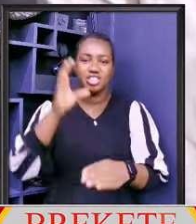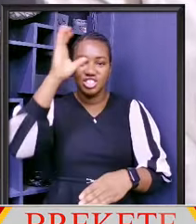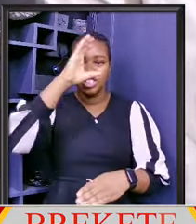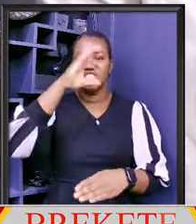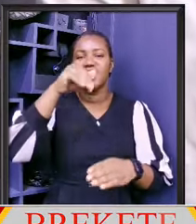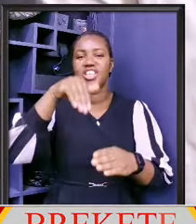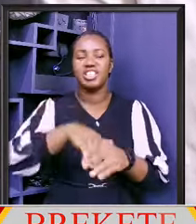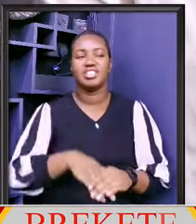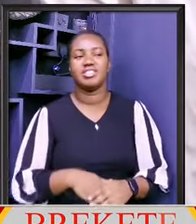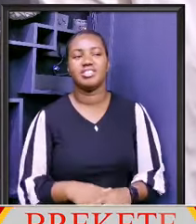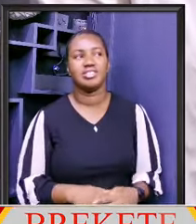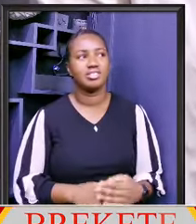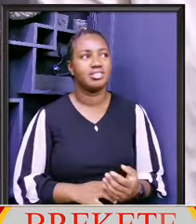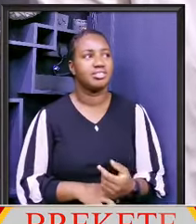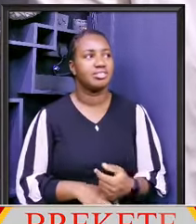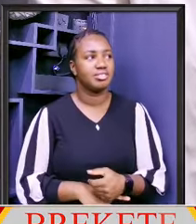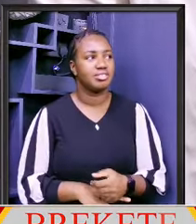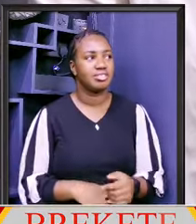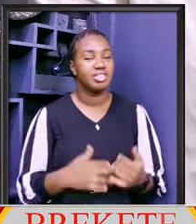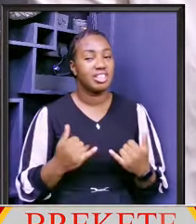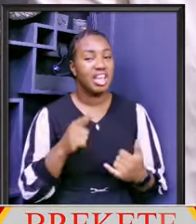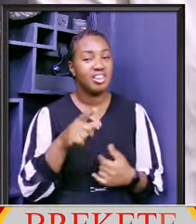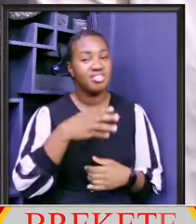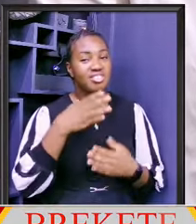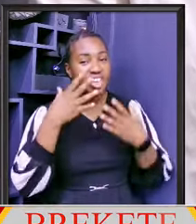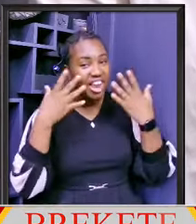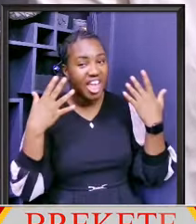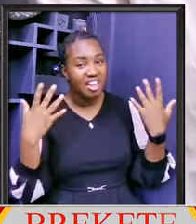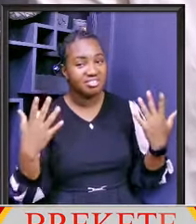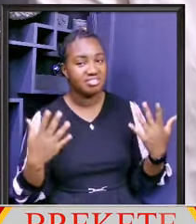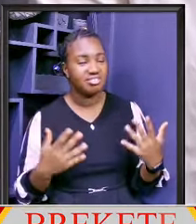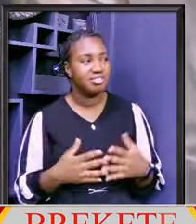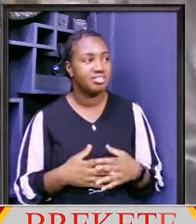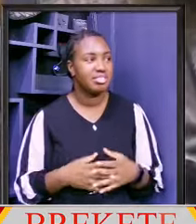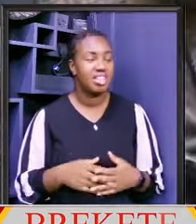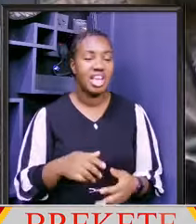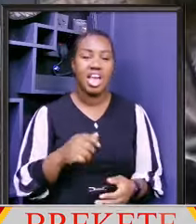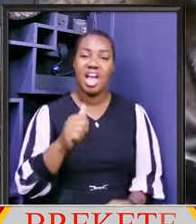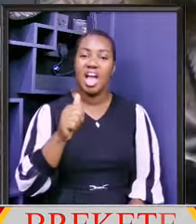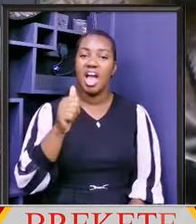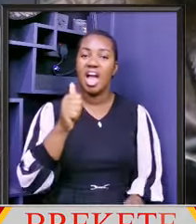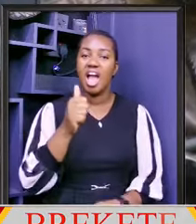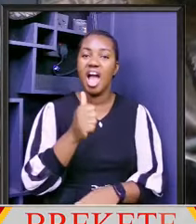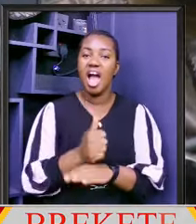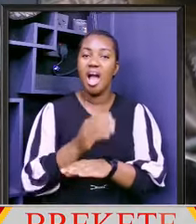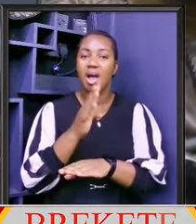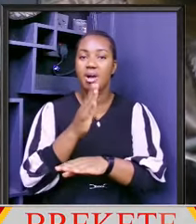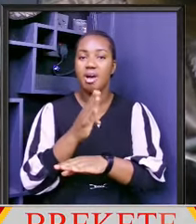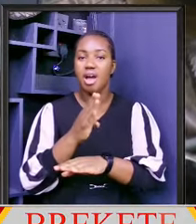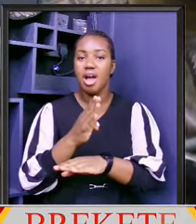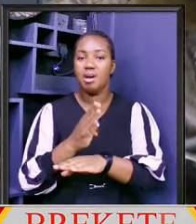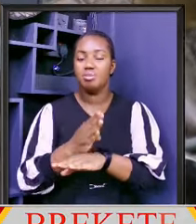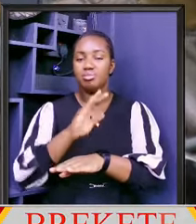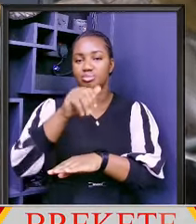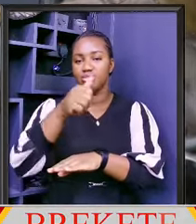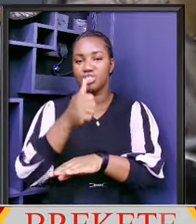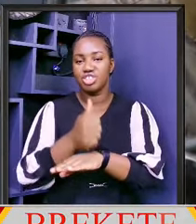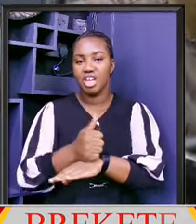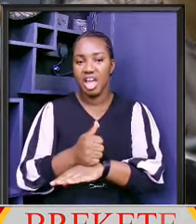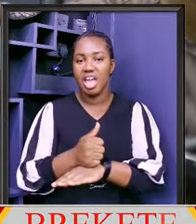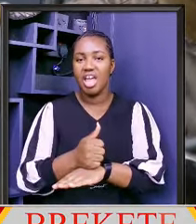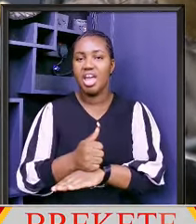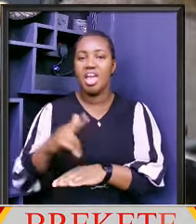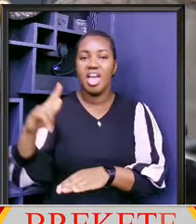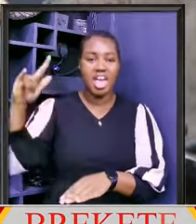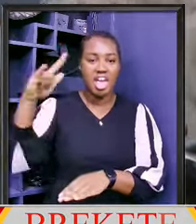Checking in. Now when I dey laugh. You Abuja Airport no get hotel. What a